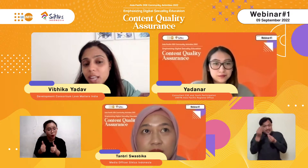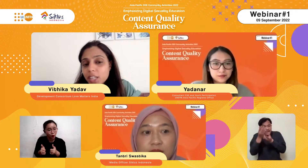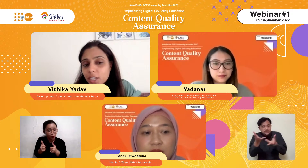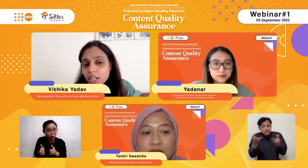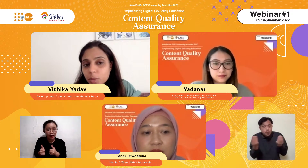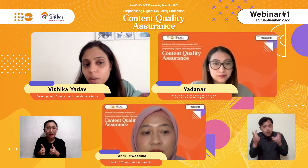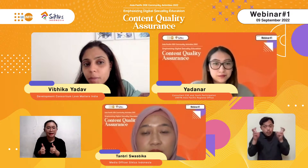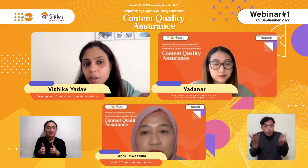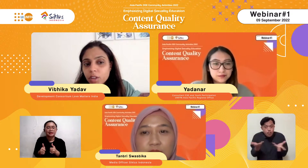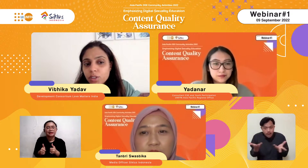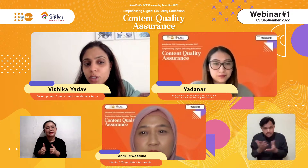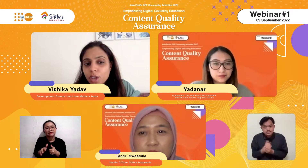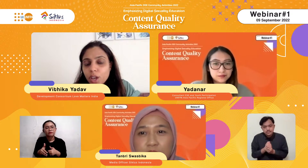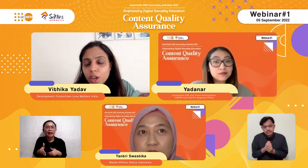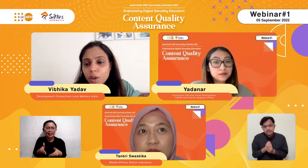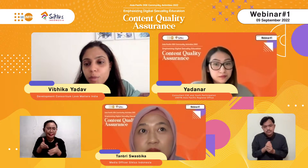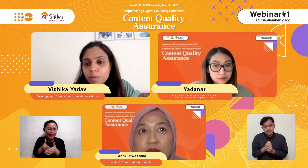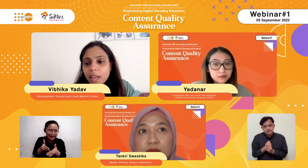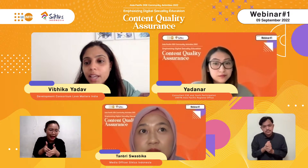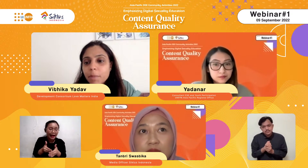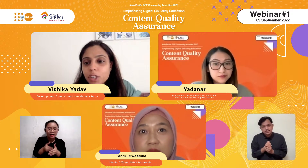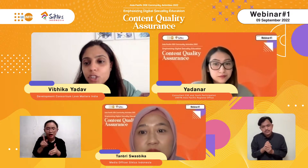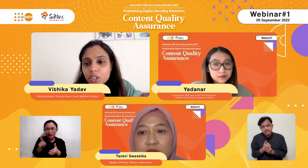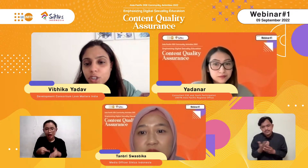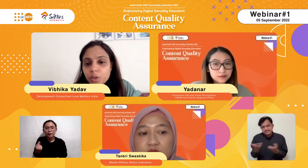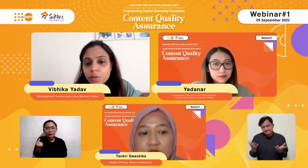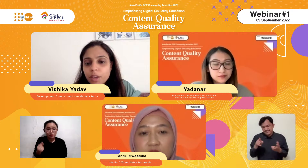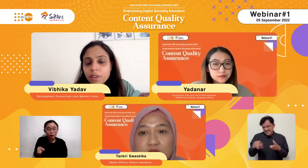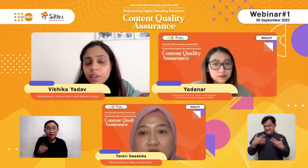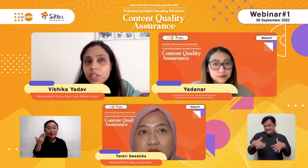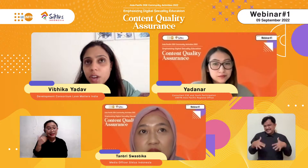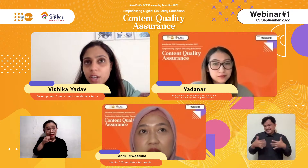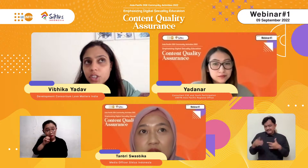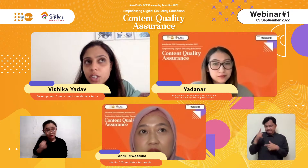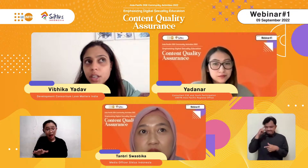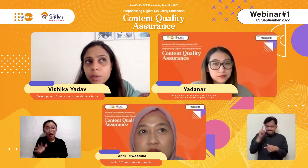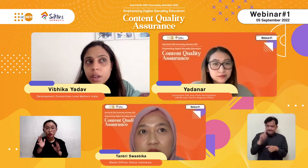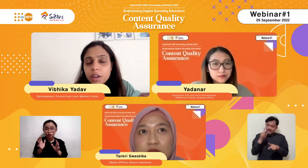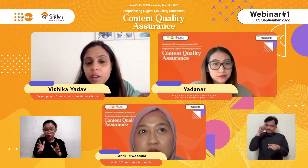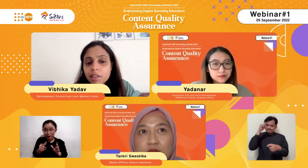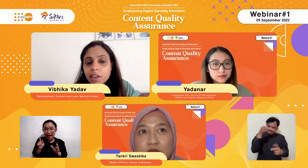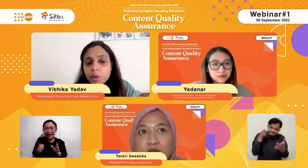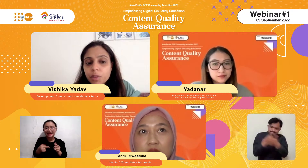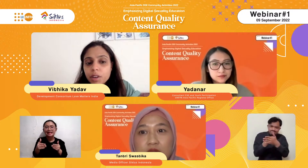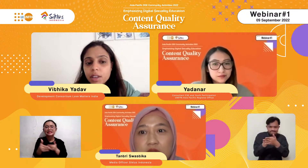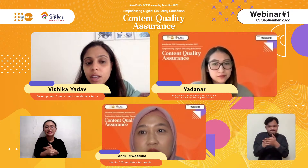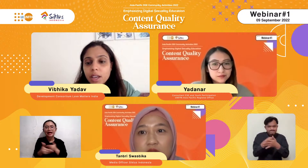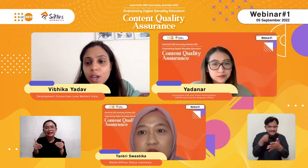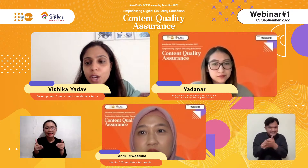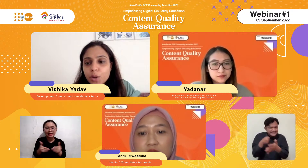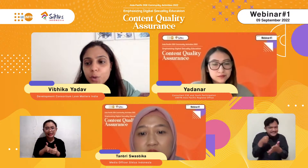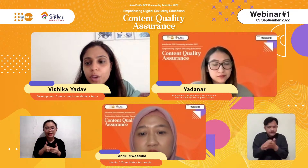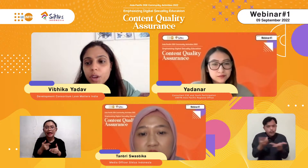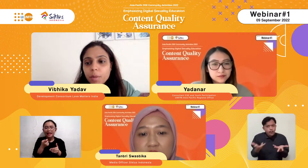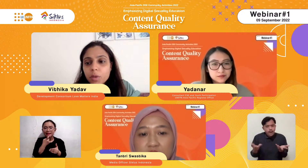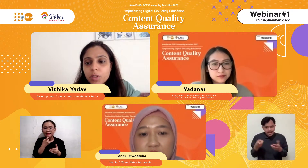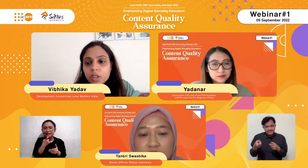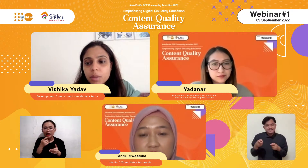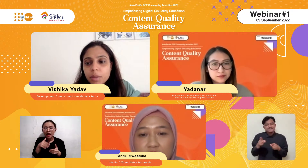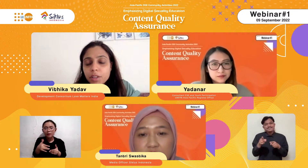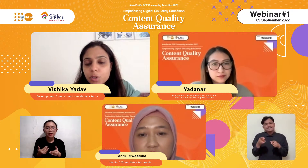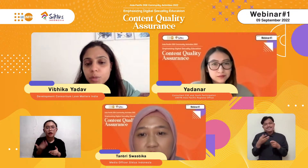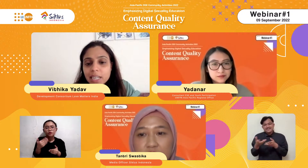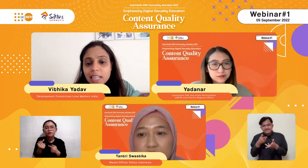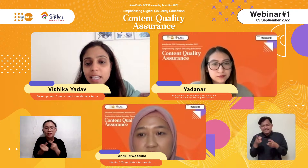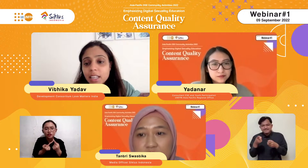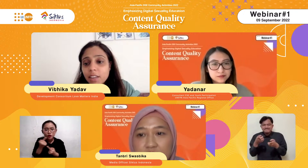has been challenging as well, because like I mentioned, we are very strategically, we are currently only talking about